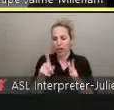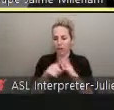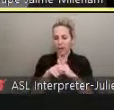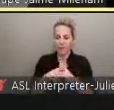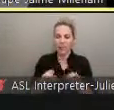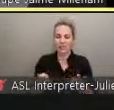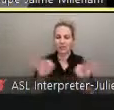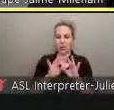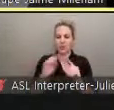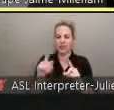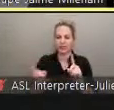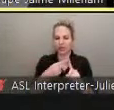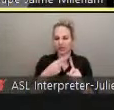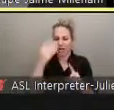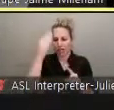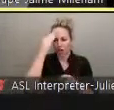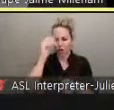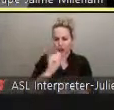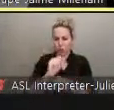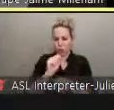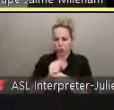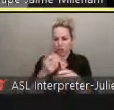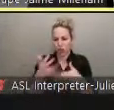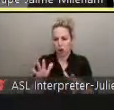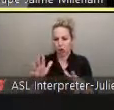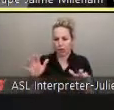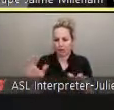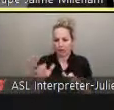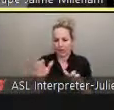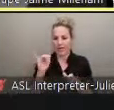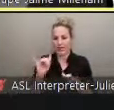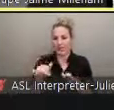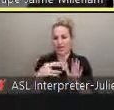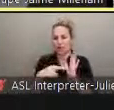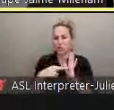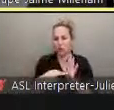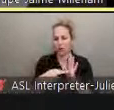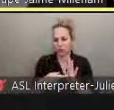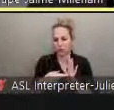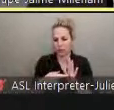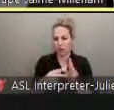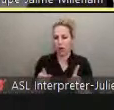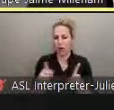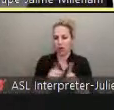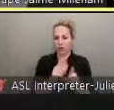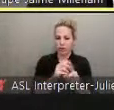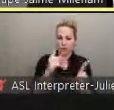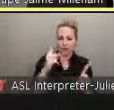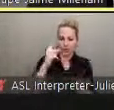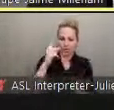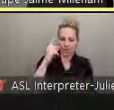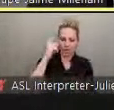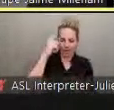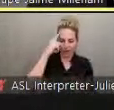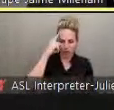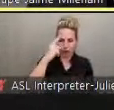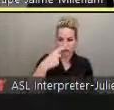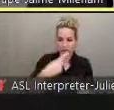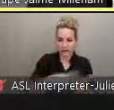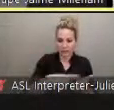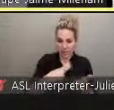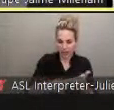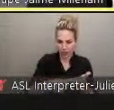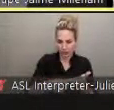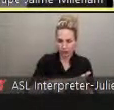first acknowledge the work that was done, and that was represented also in both the governor's discussion when